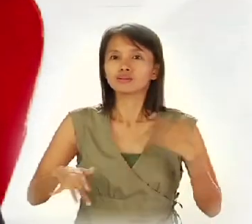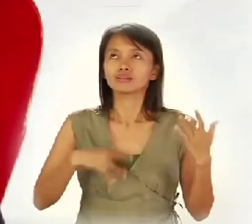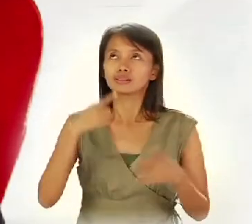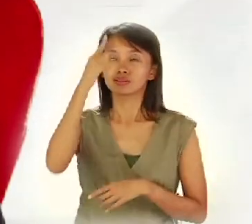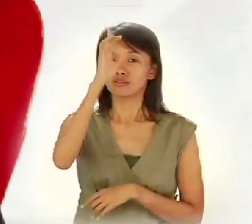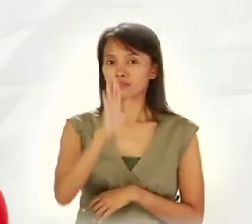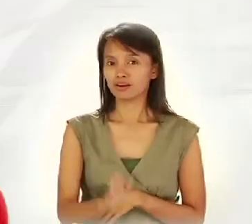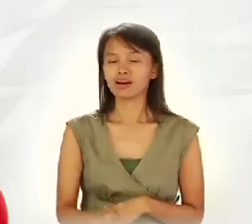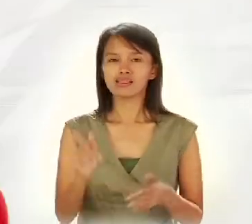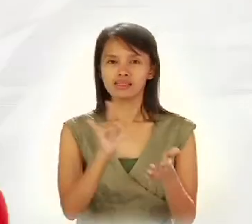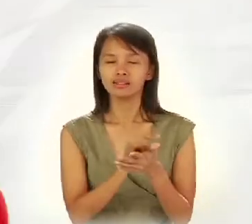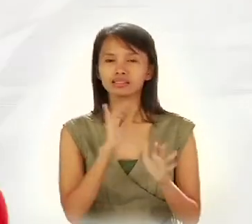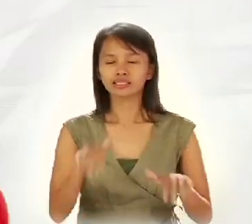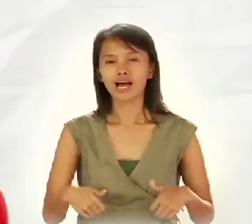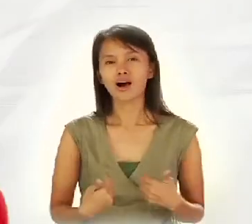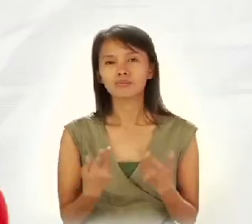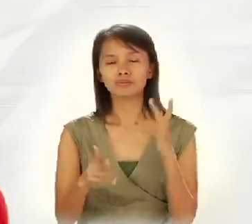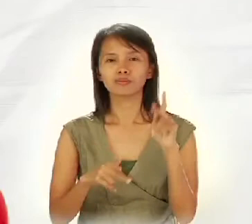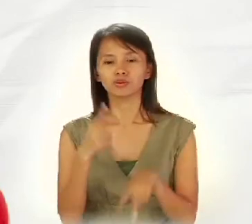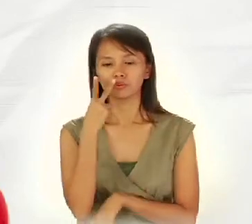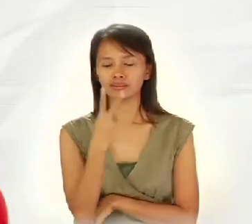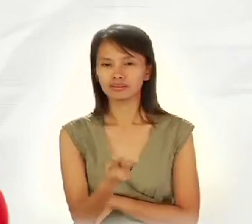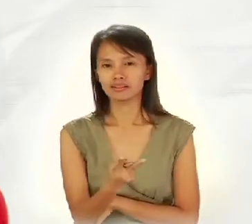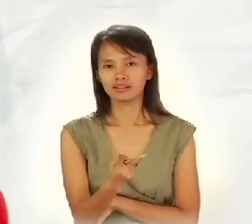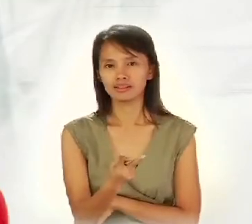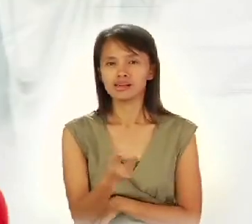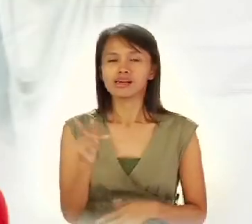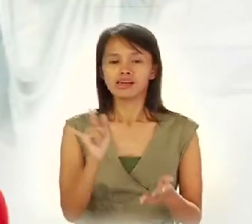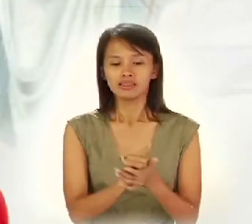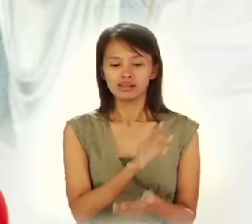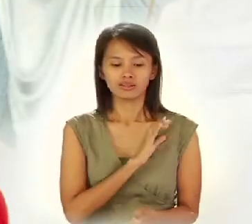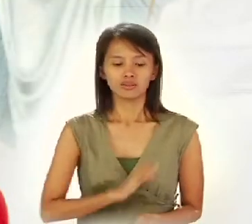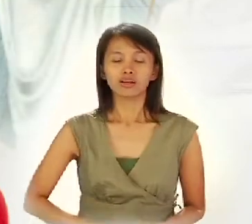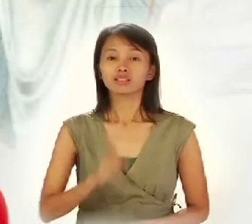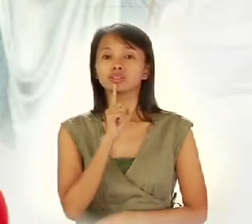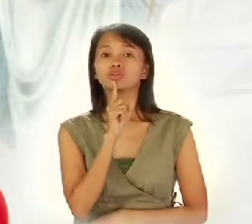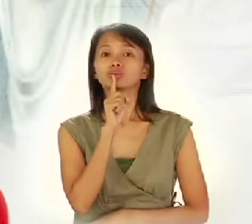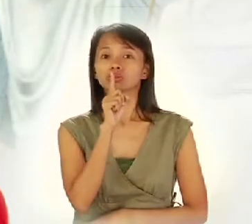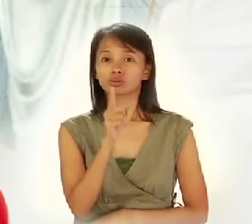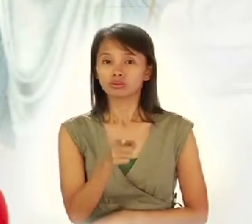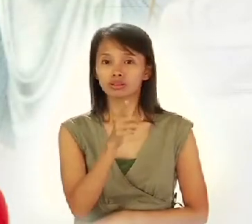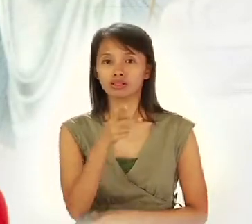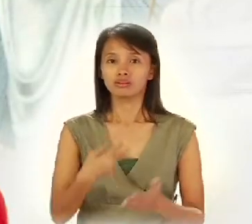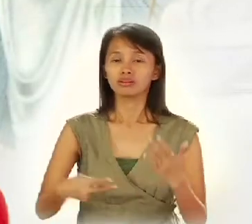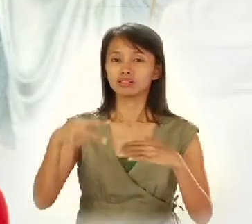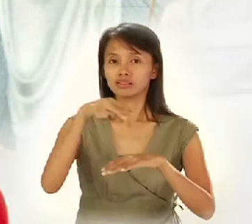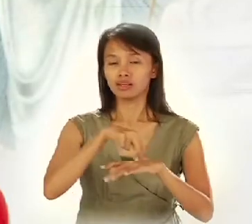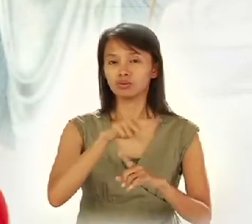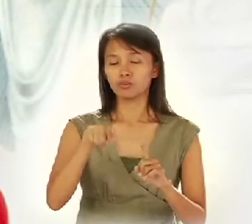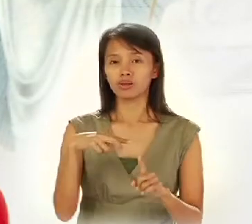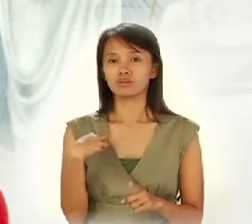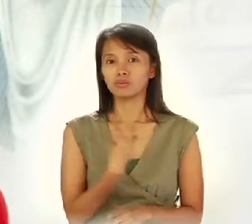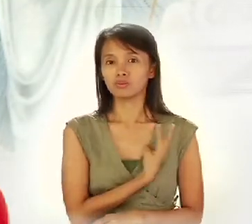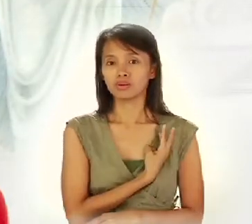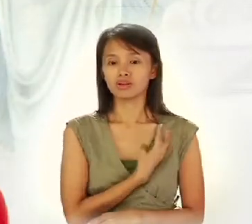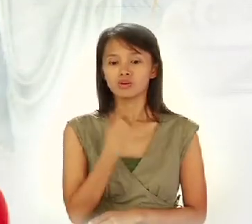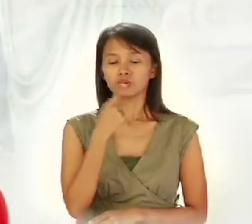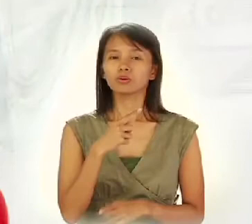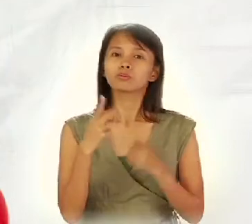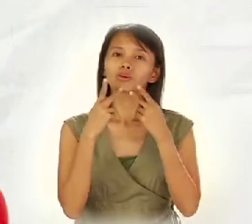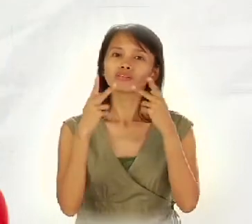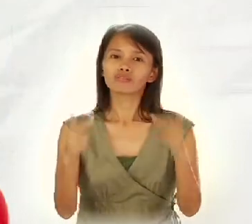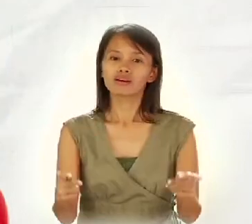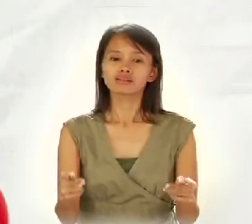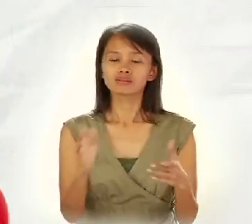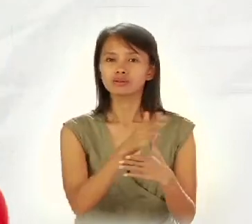of God. That is how people will see that Christ is truly risen, when we who